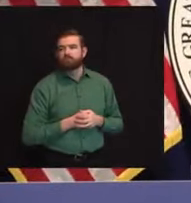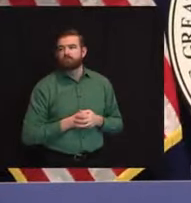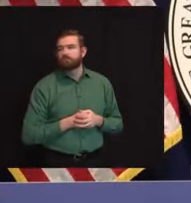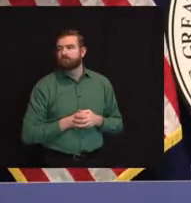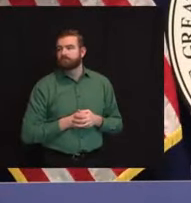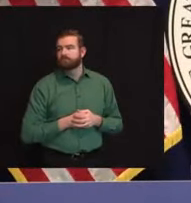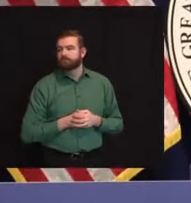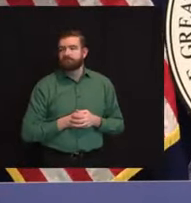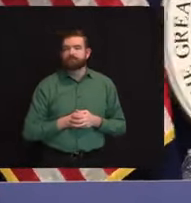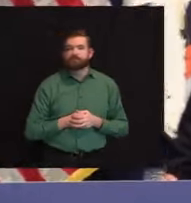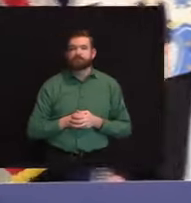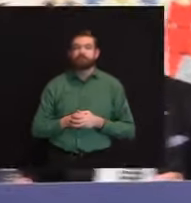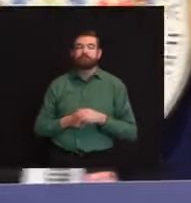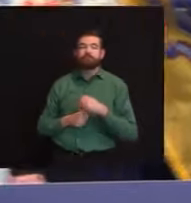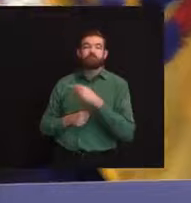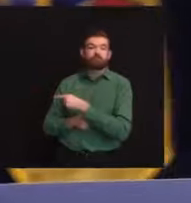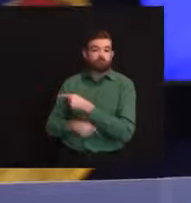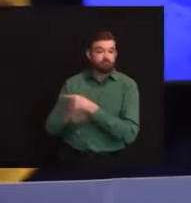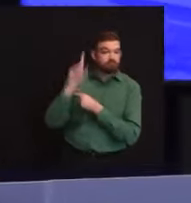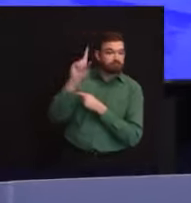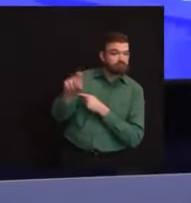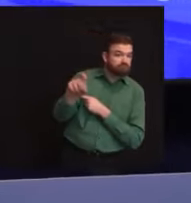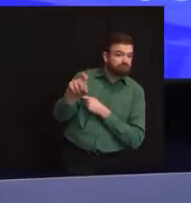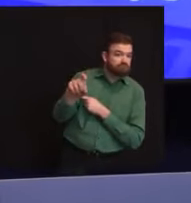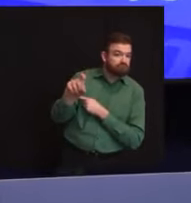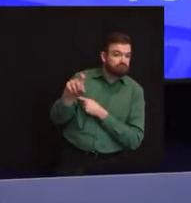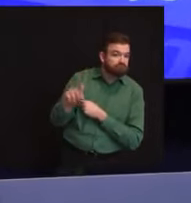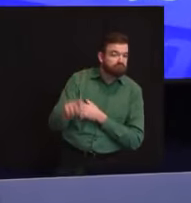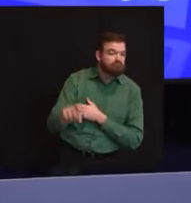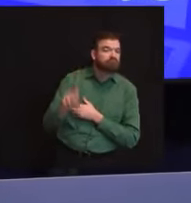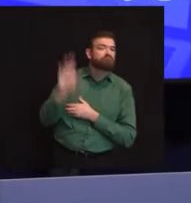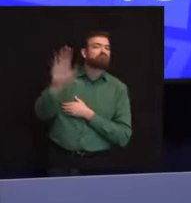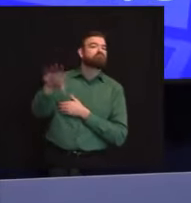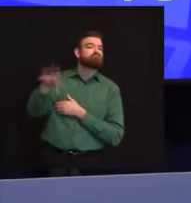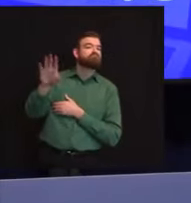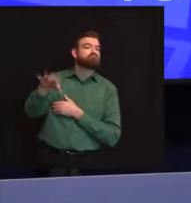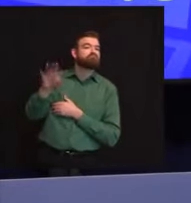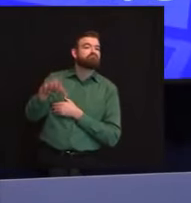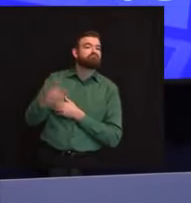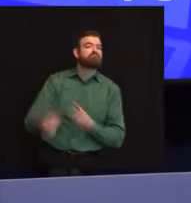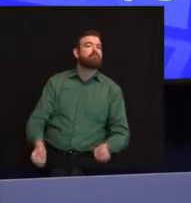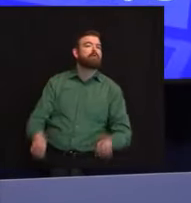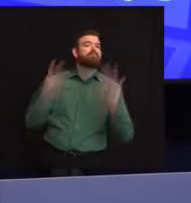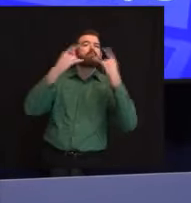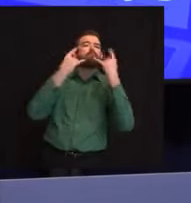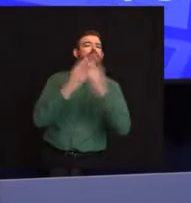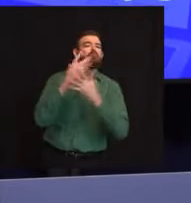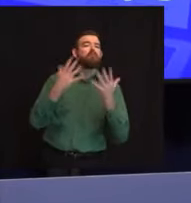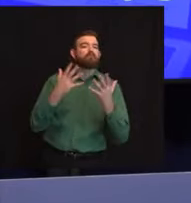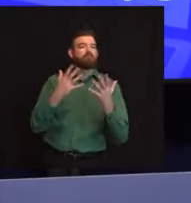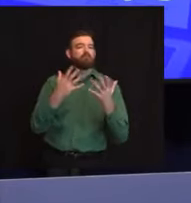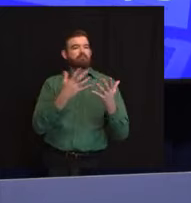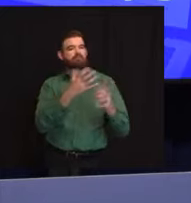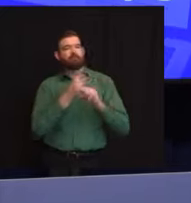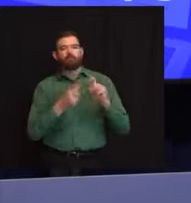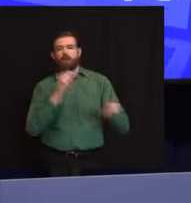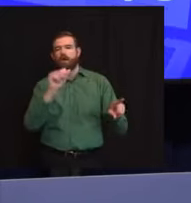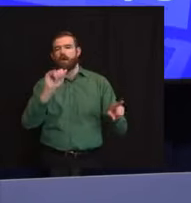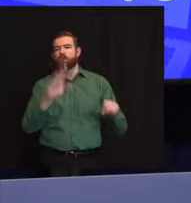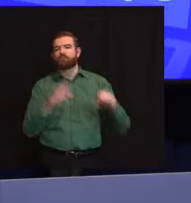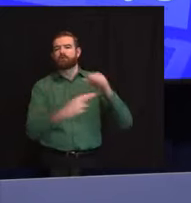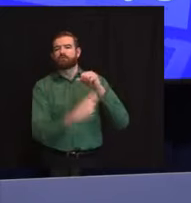Colonel, do you have any idea how much you've received from Airbridge? You know, we do have that information, and I could circle back with you on